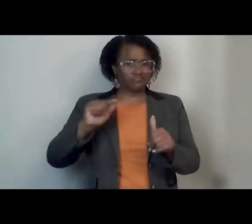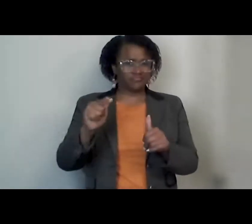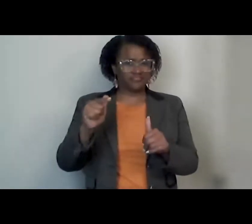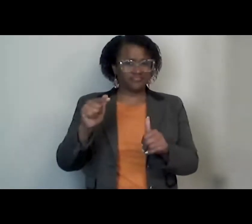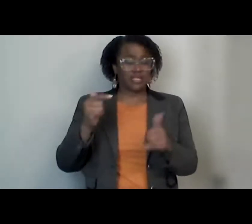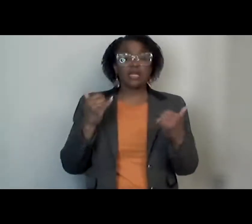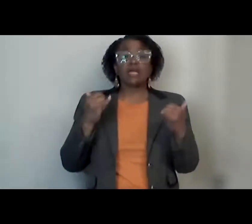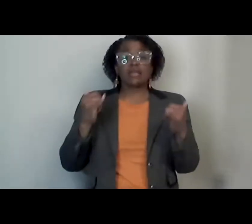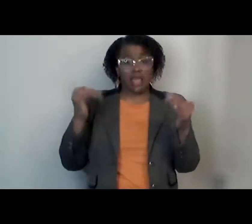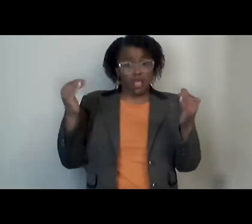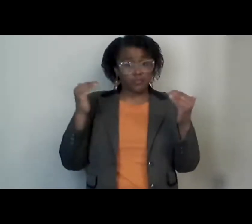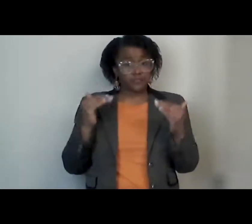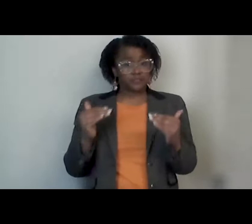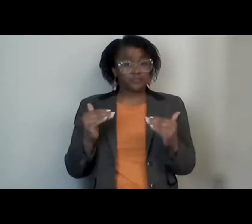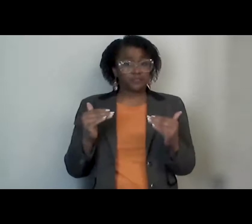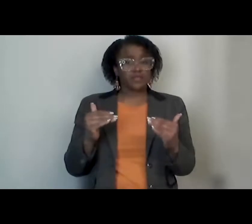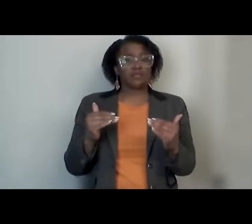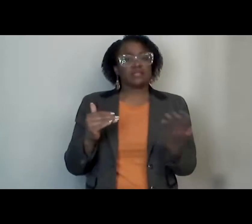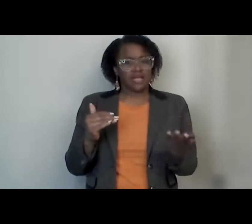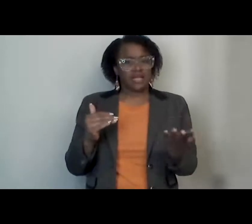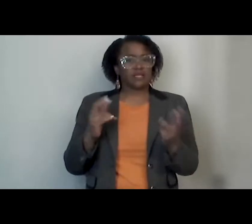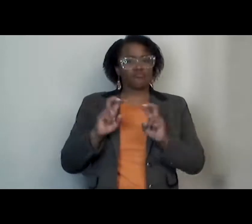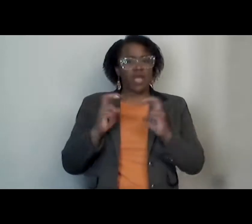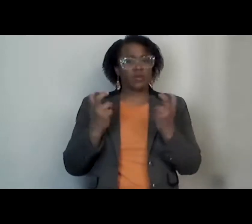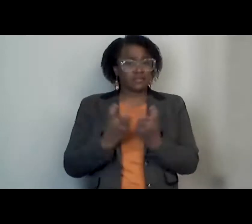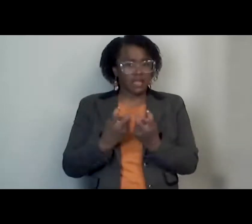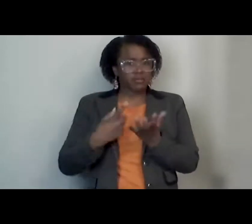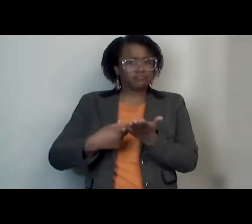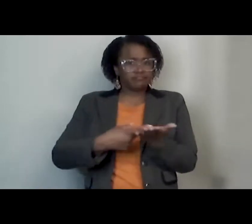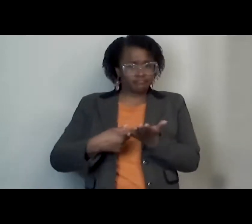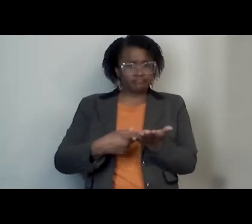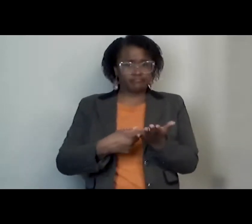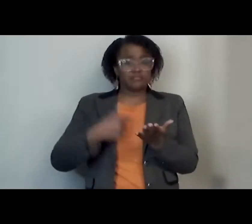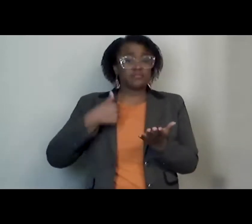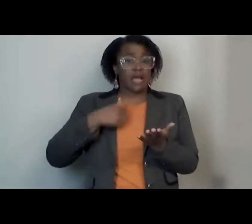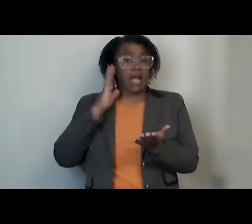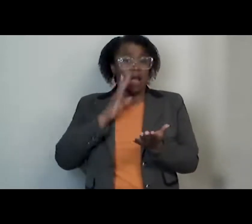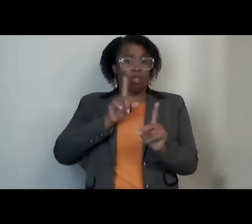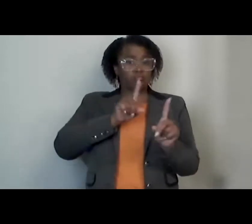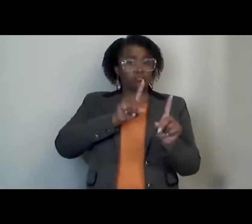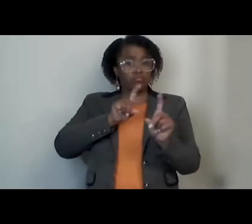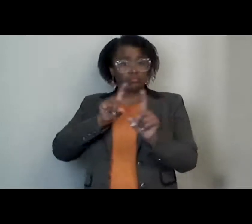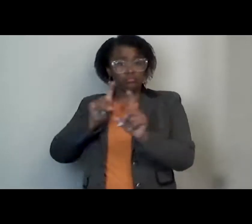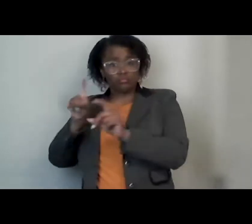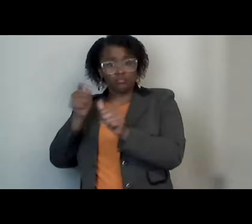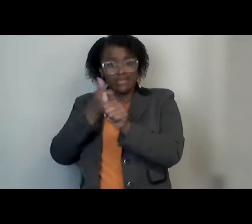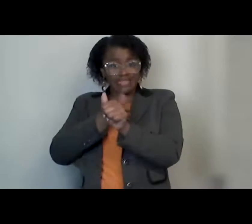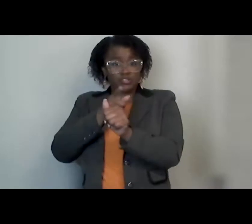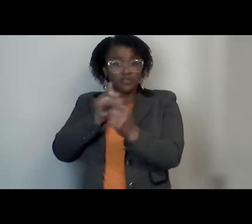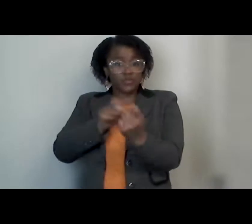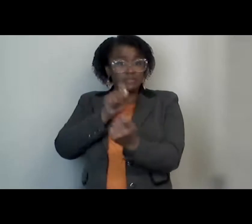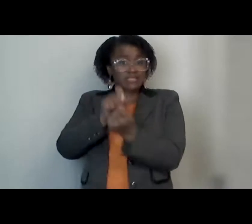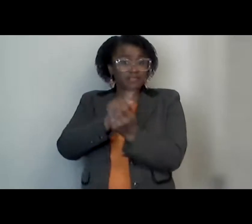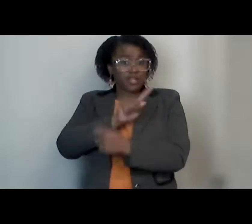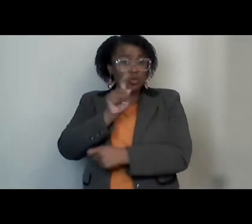to move into now a sort of roundtable where I am going to ask each of you specific questions.